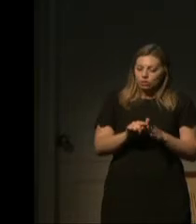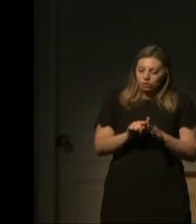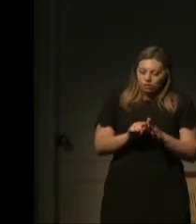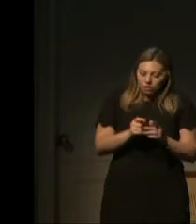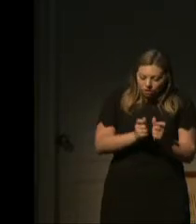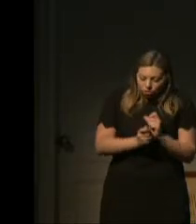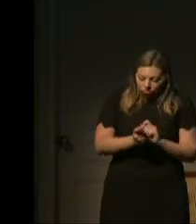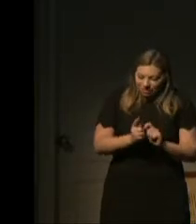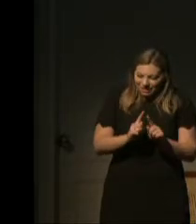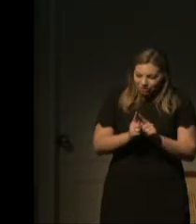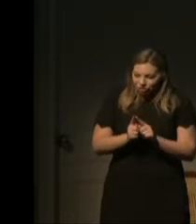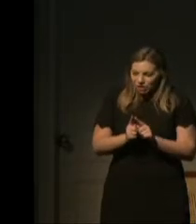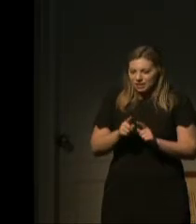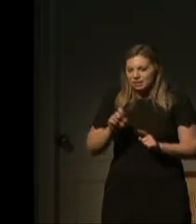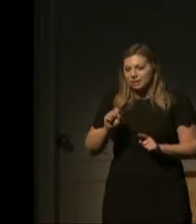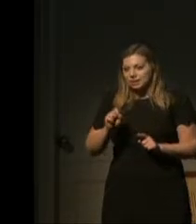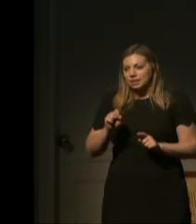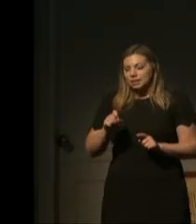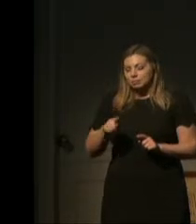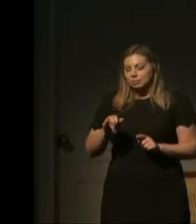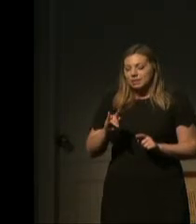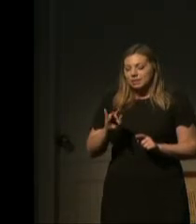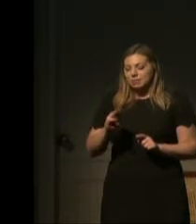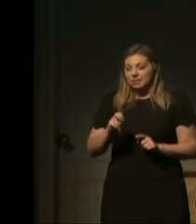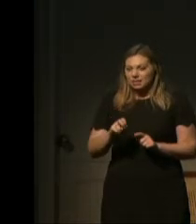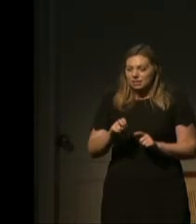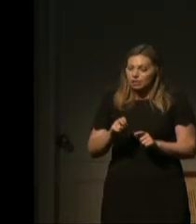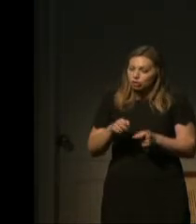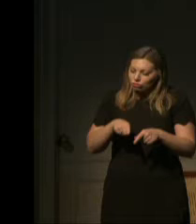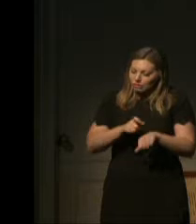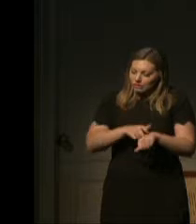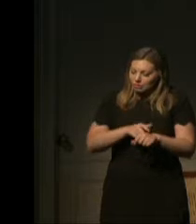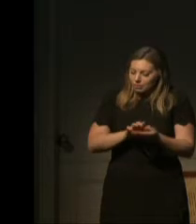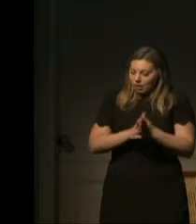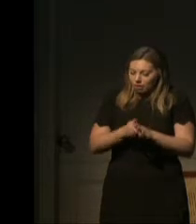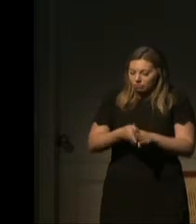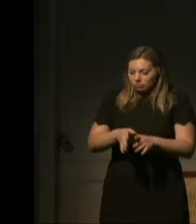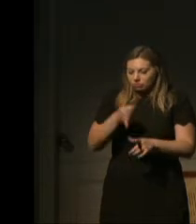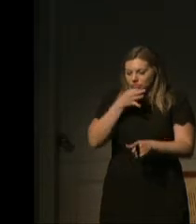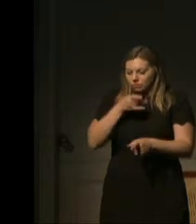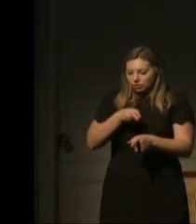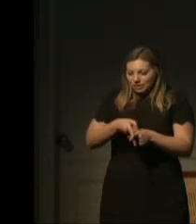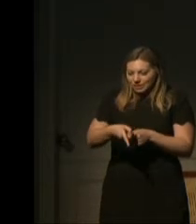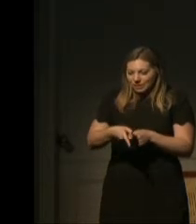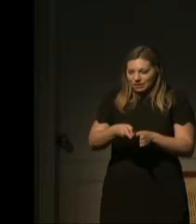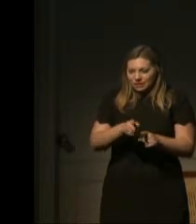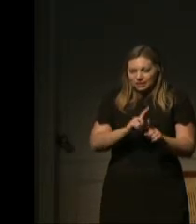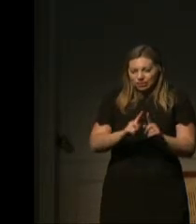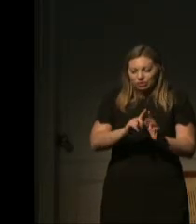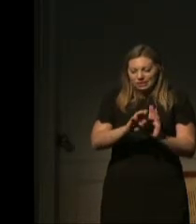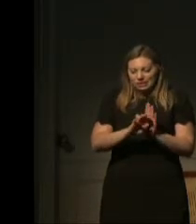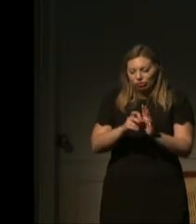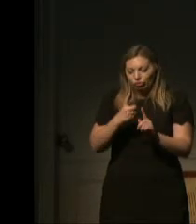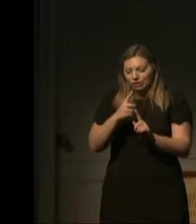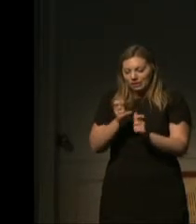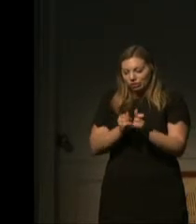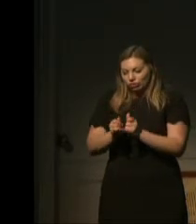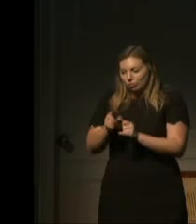painstakingly mounting specimens, all the while becoming an expert in the feel, the characteristics of individual bird